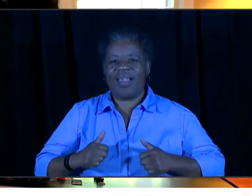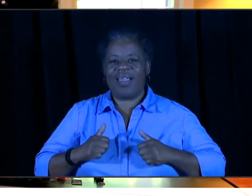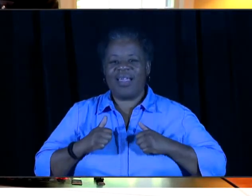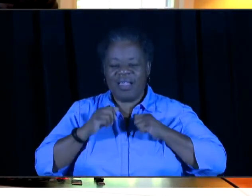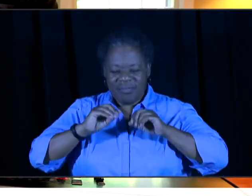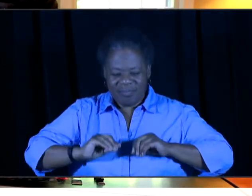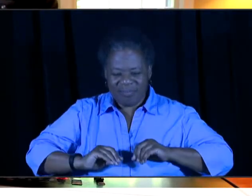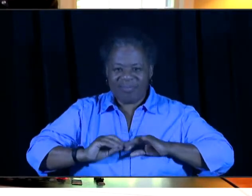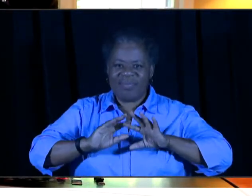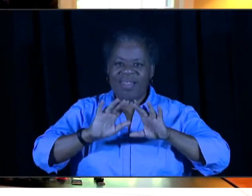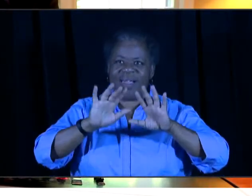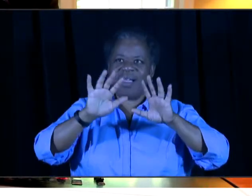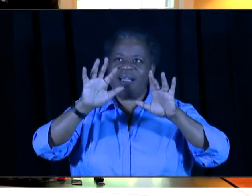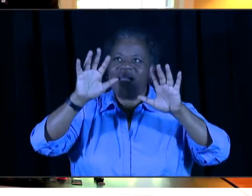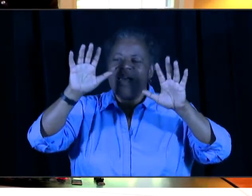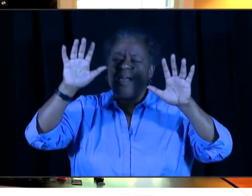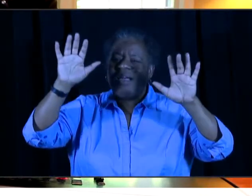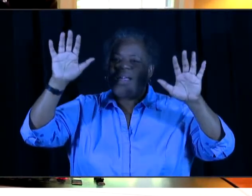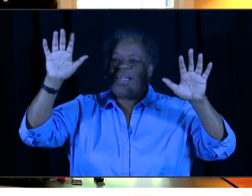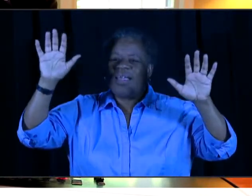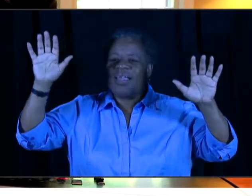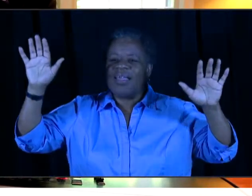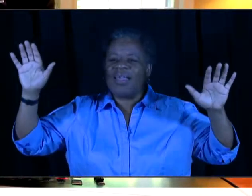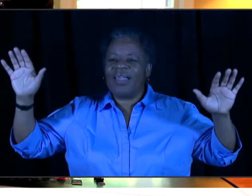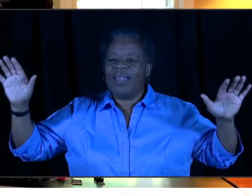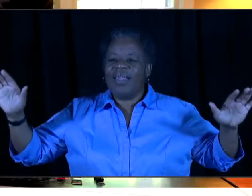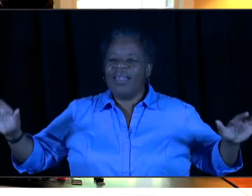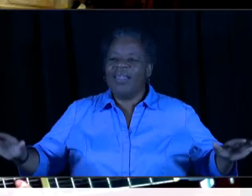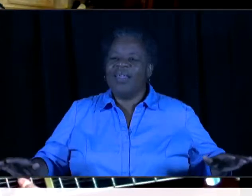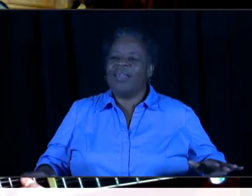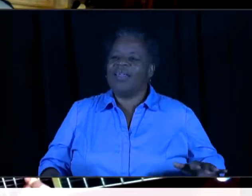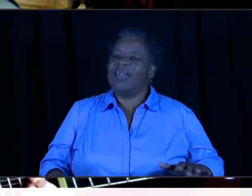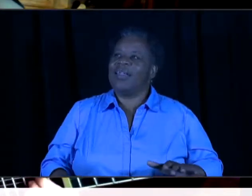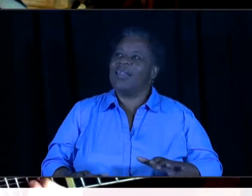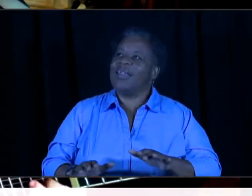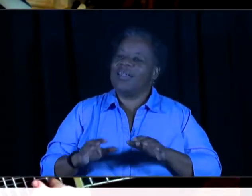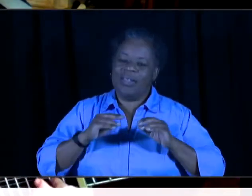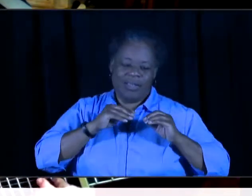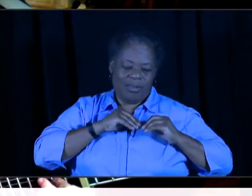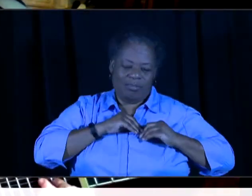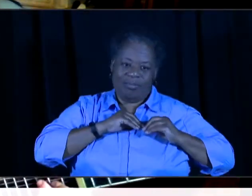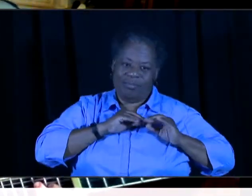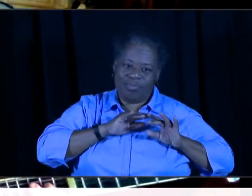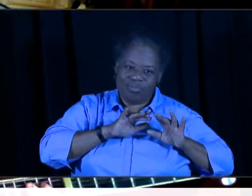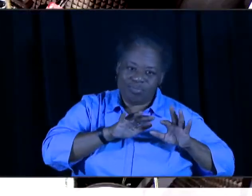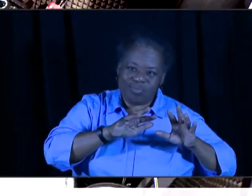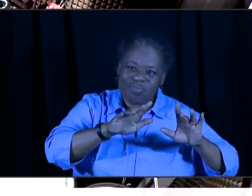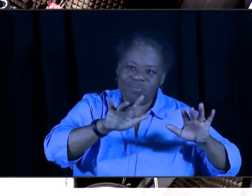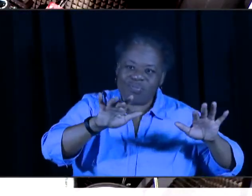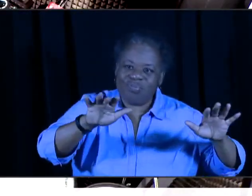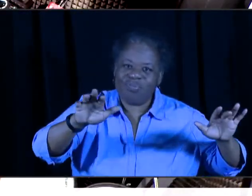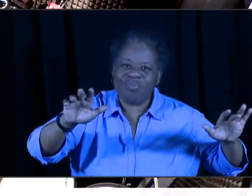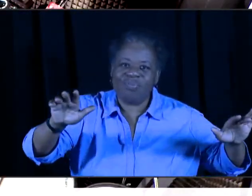to be light, to shine brighter in us. So